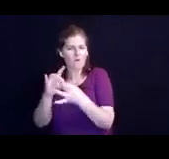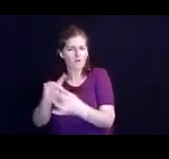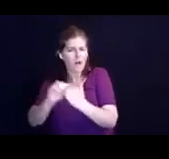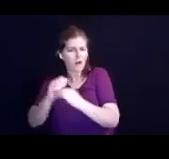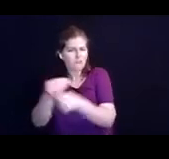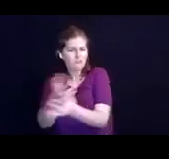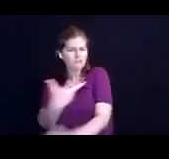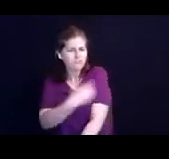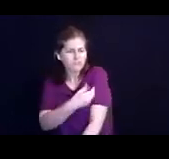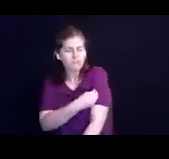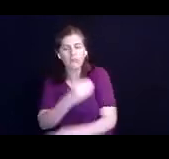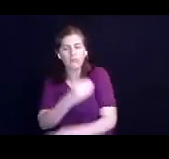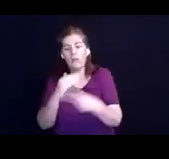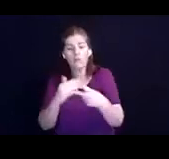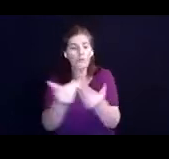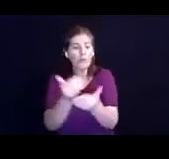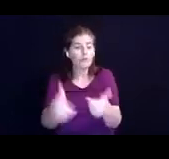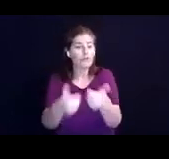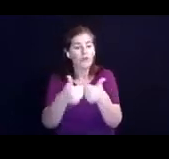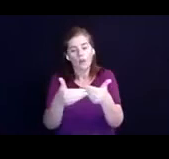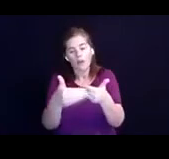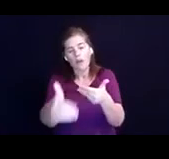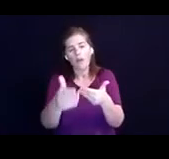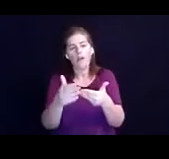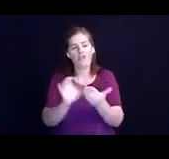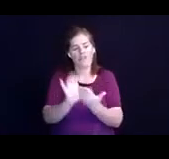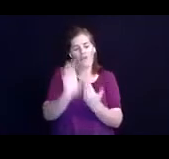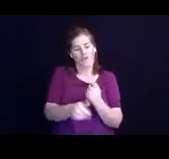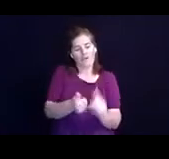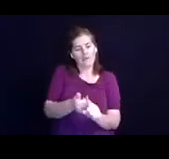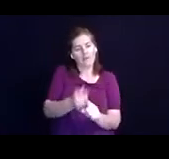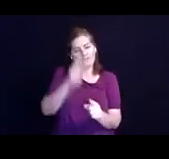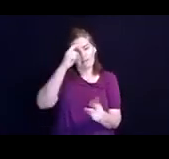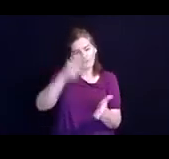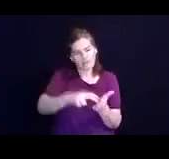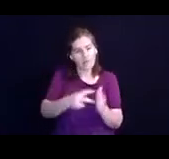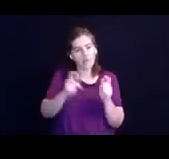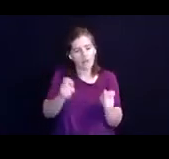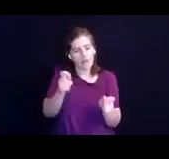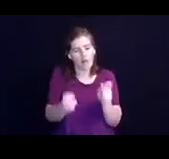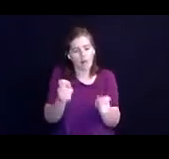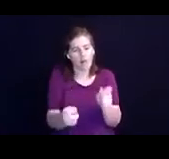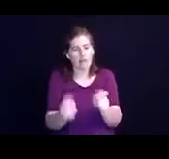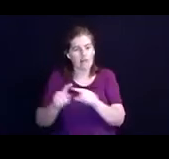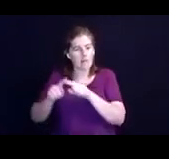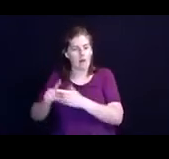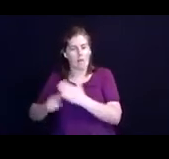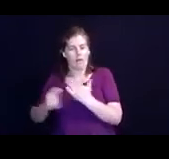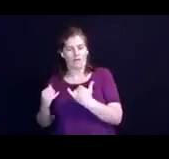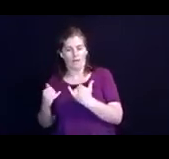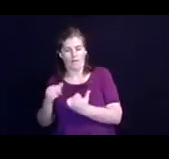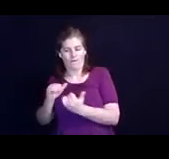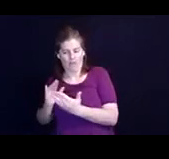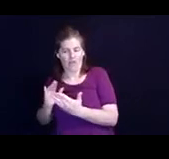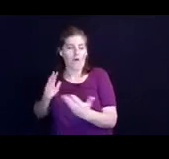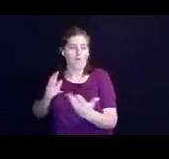becomes available, there will be new future challenges. So the curriculum is intended to be adaptable to the environment and to the currents that we're facing in